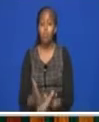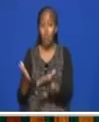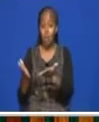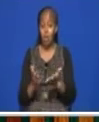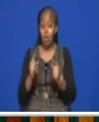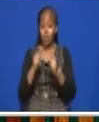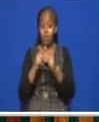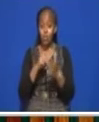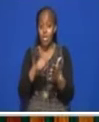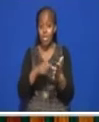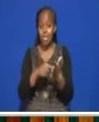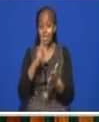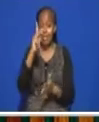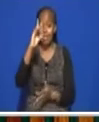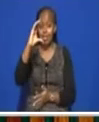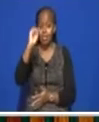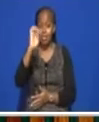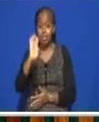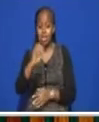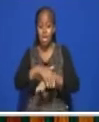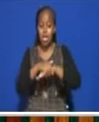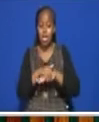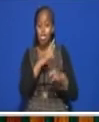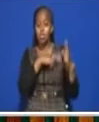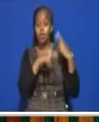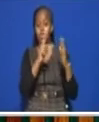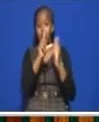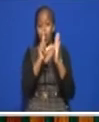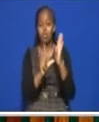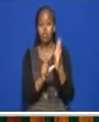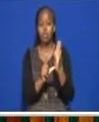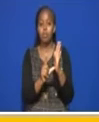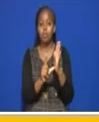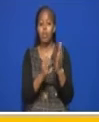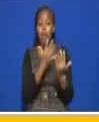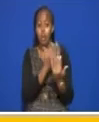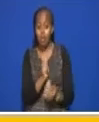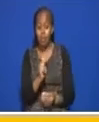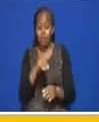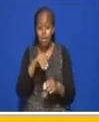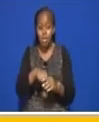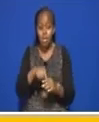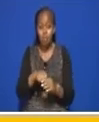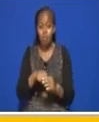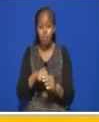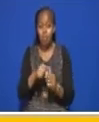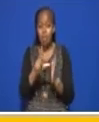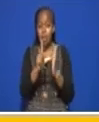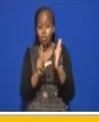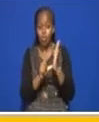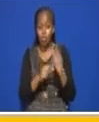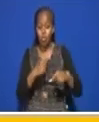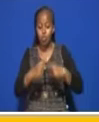Welcome to this KCSE English revision lesson. And in this lesson, we are going to